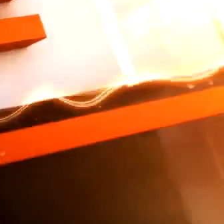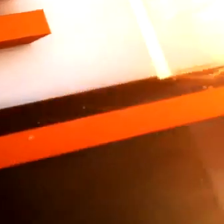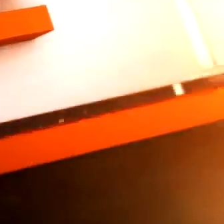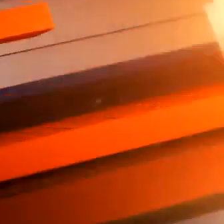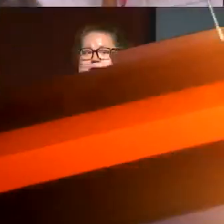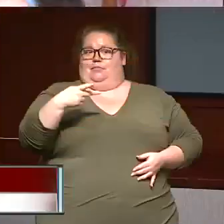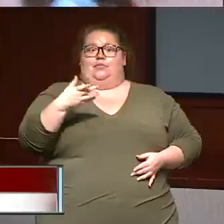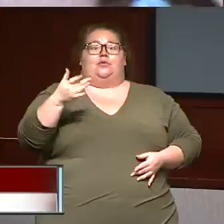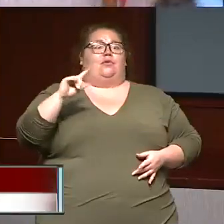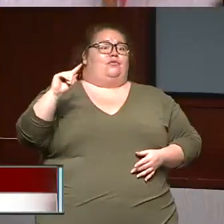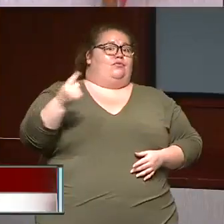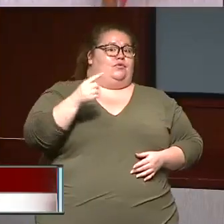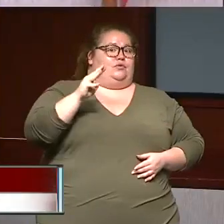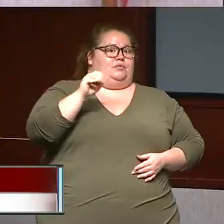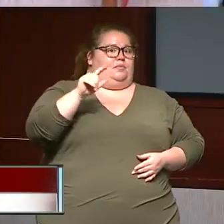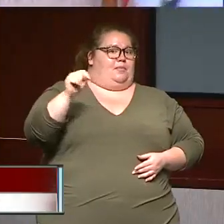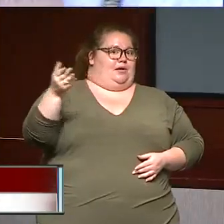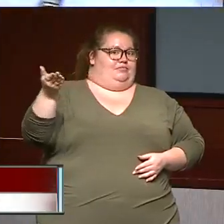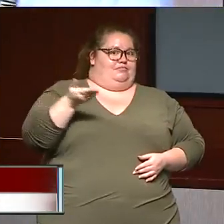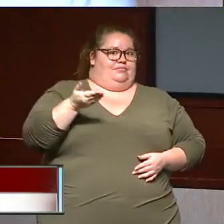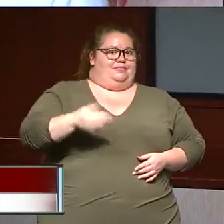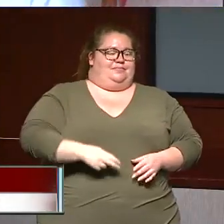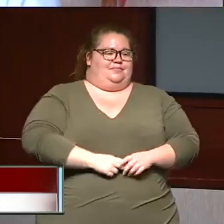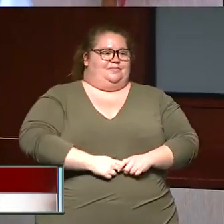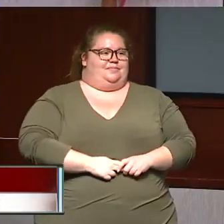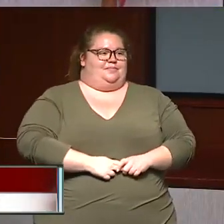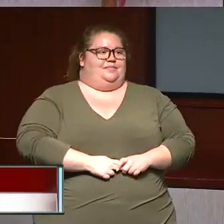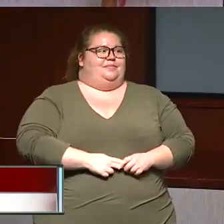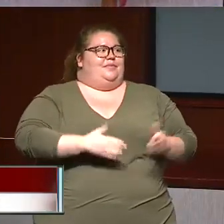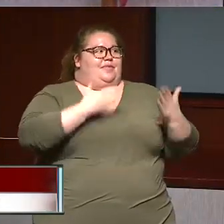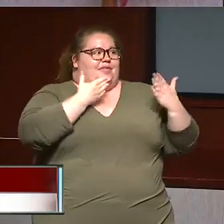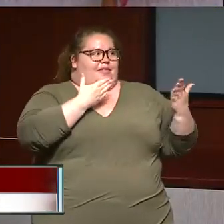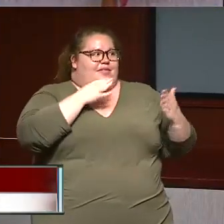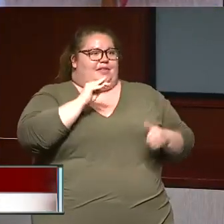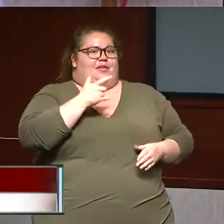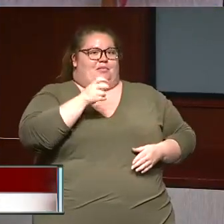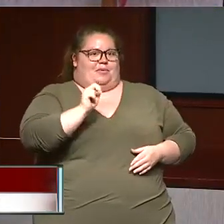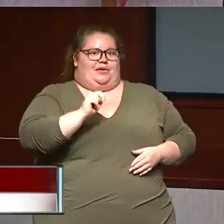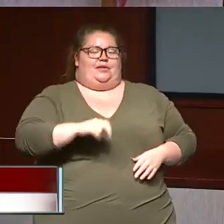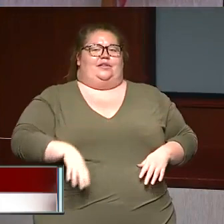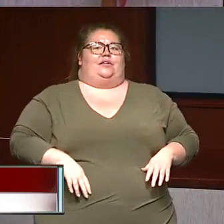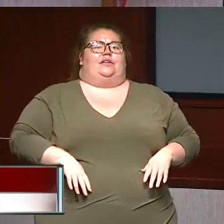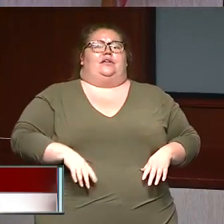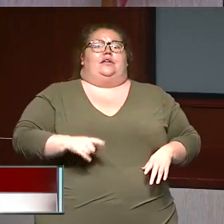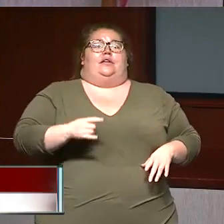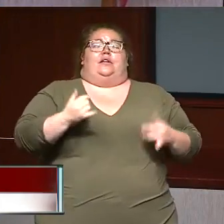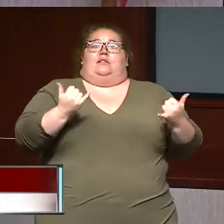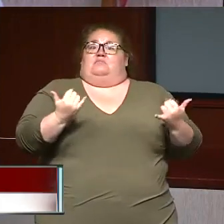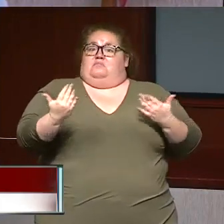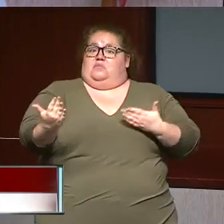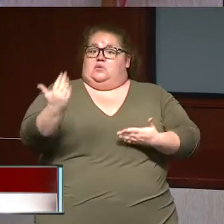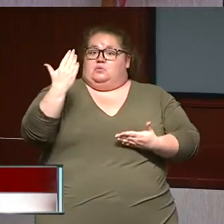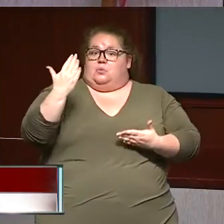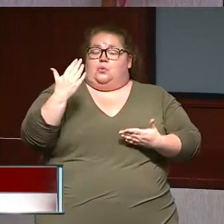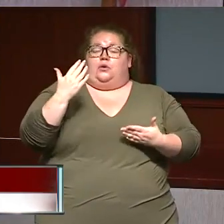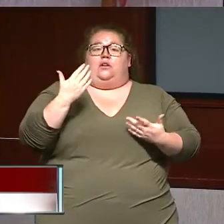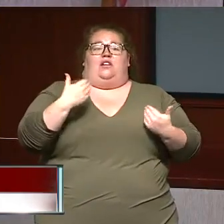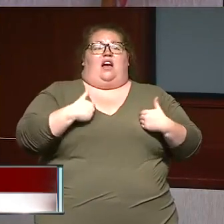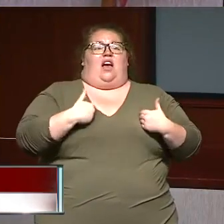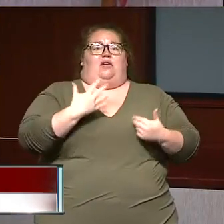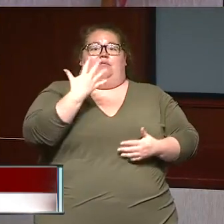already taken the podium. Let's tune in. Okay, thank you, Megan. This morning we are reporting 5